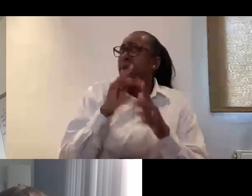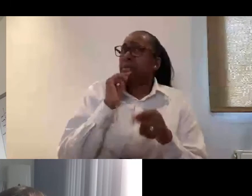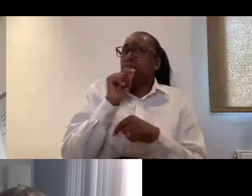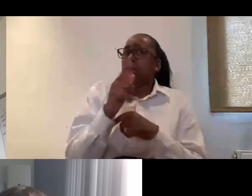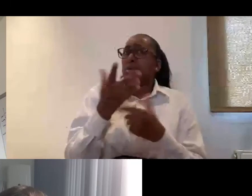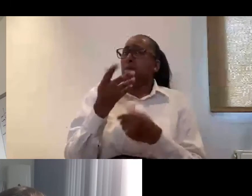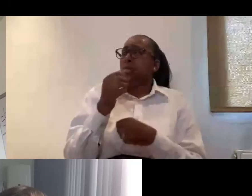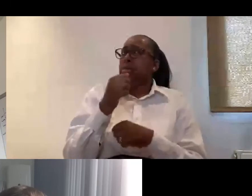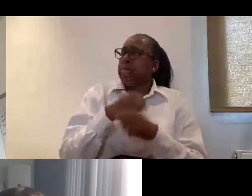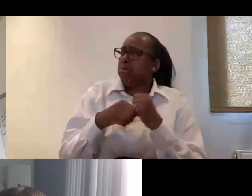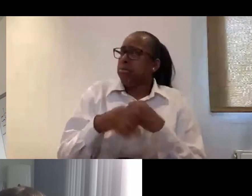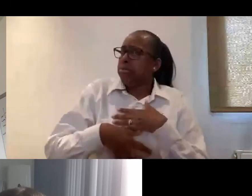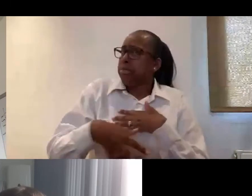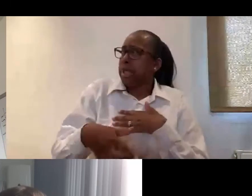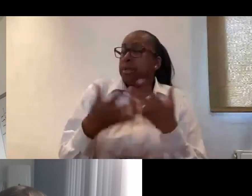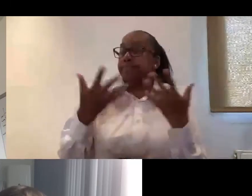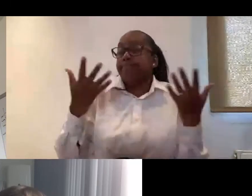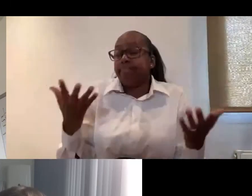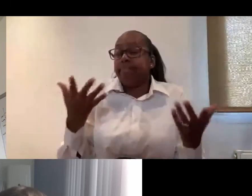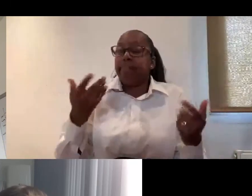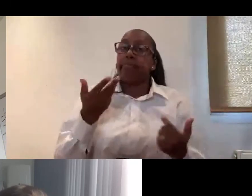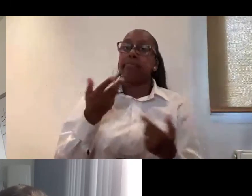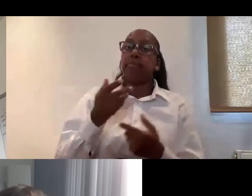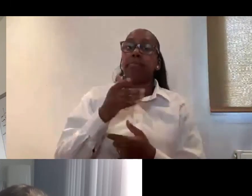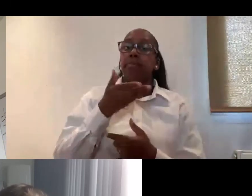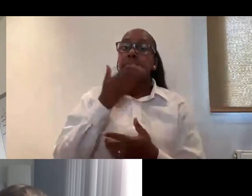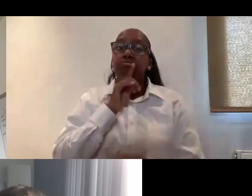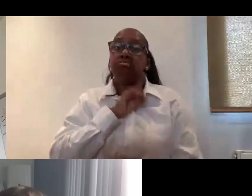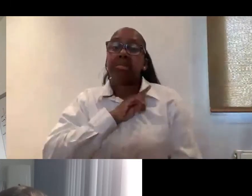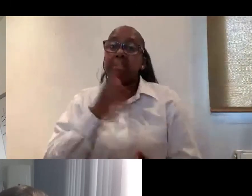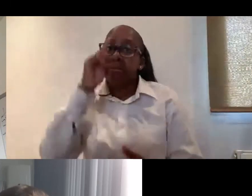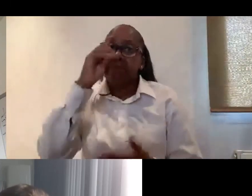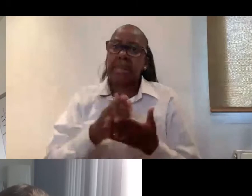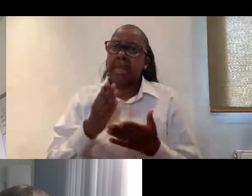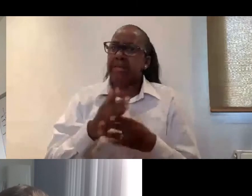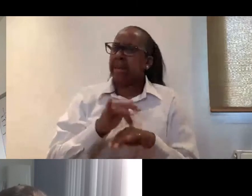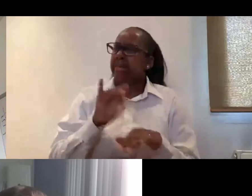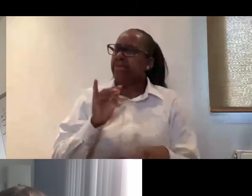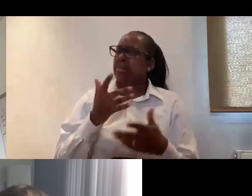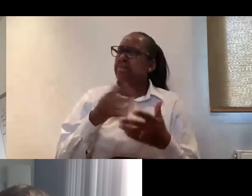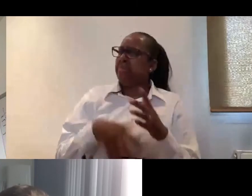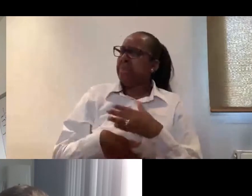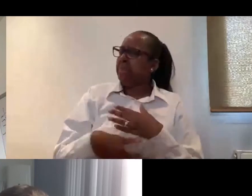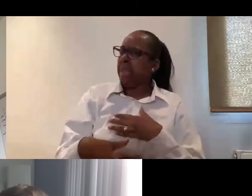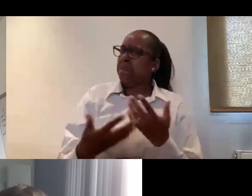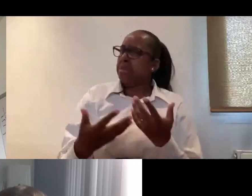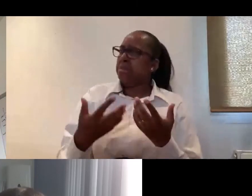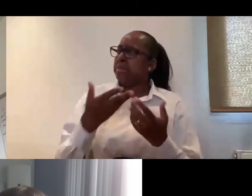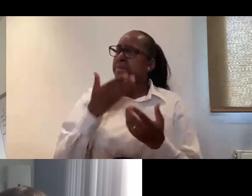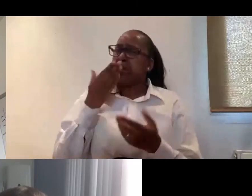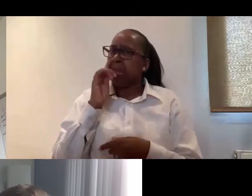fertility arose, but there's no reason whatsoever to believe that it affects fertility, and there's no evidence that it